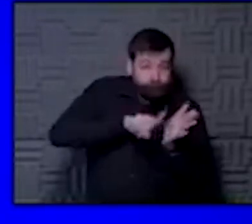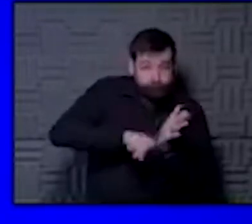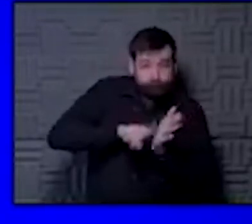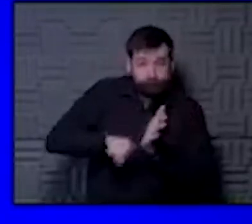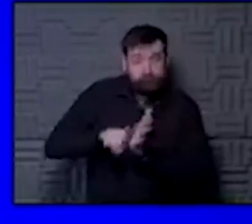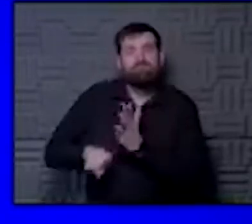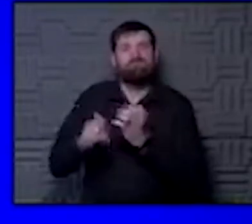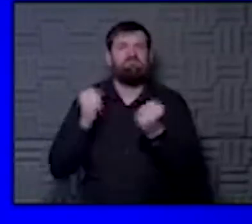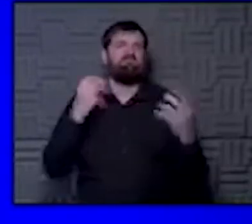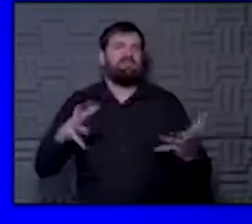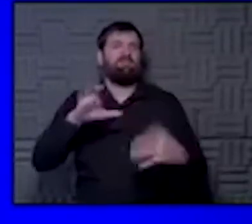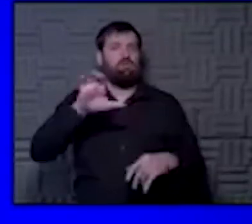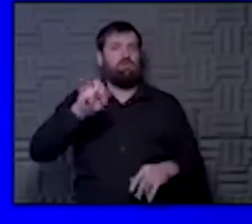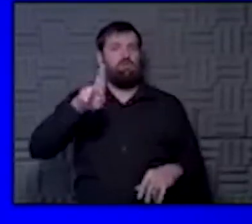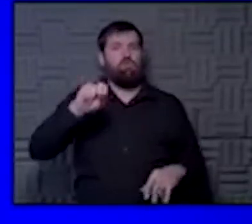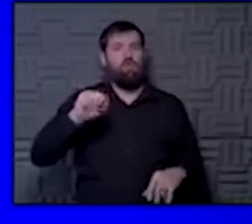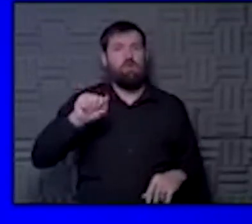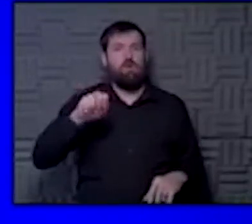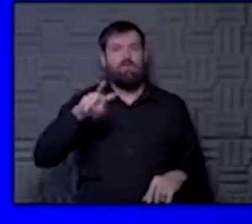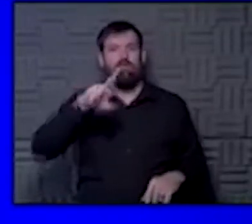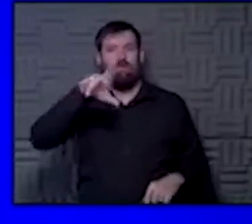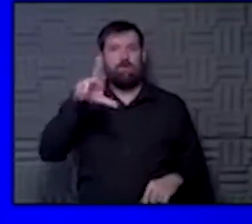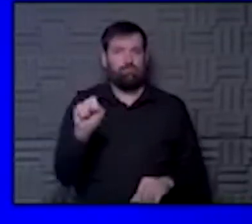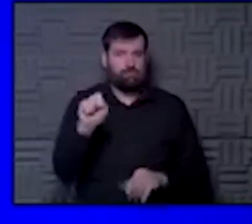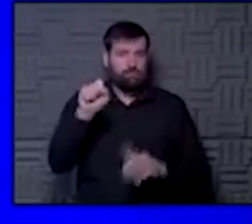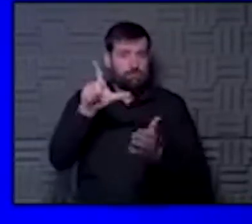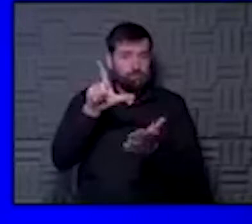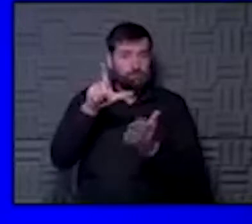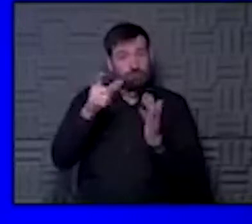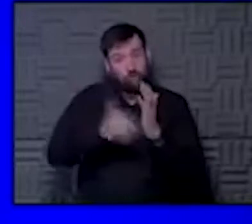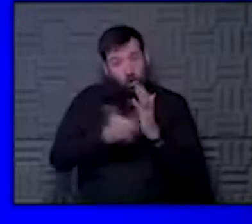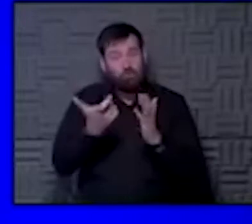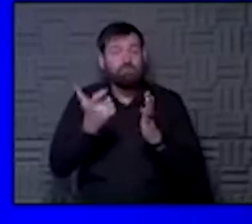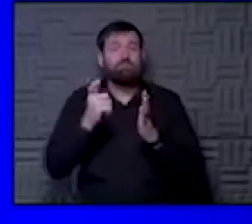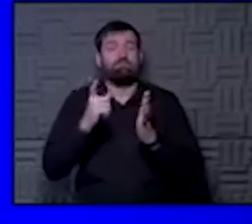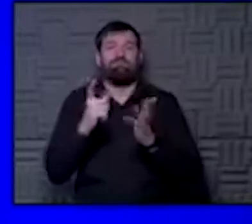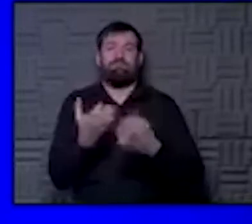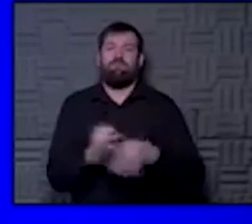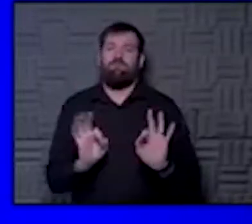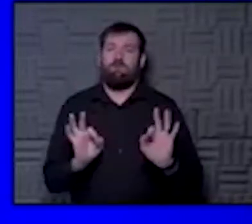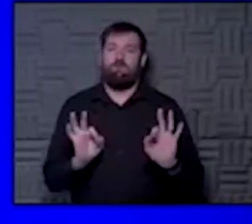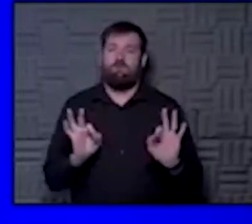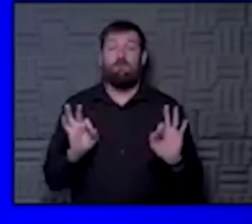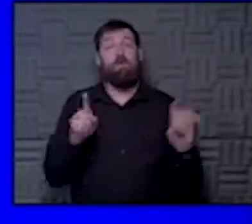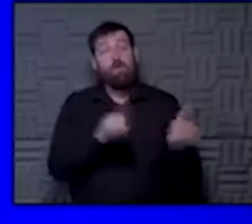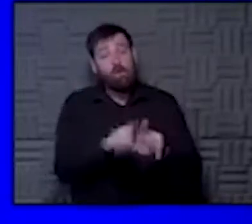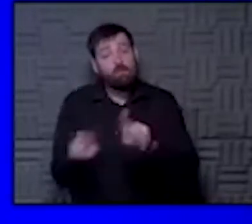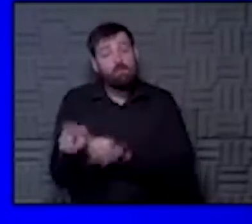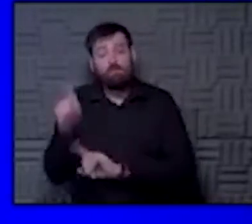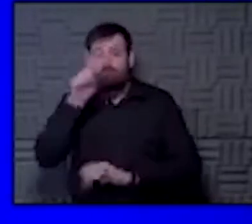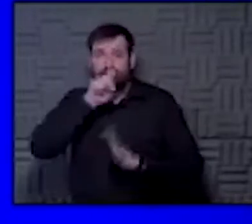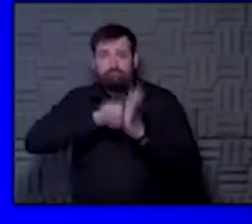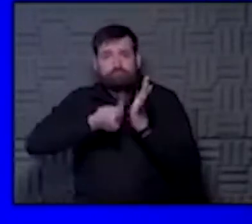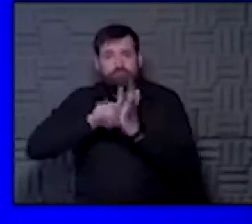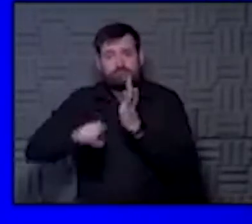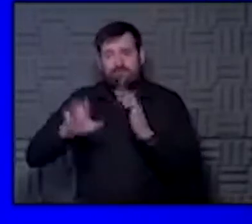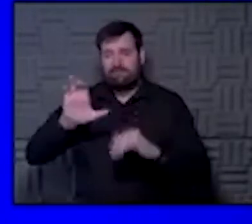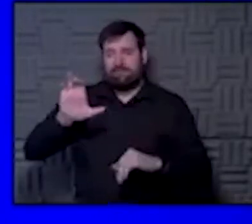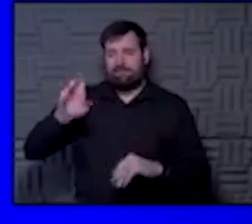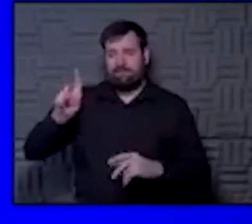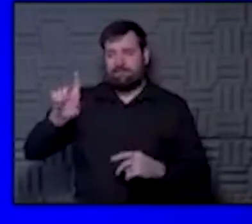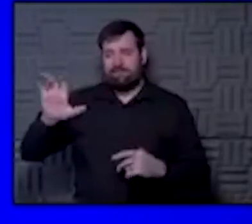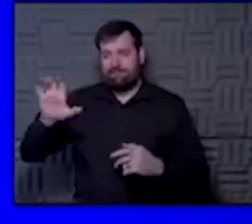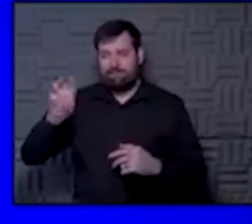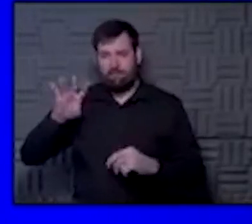that coronavirus journals and articles are free now to the public, but also do your due diligence in looking at the CDC